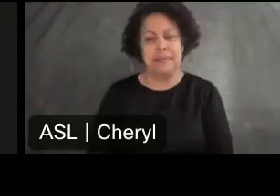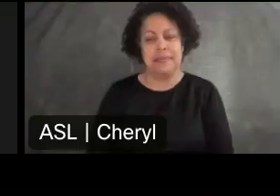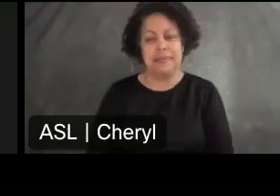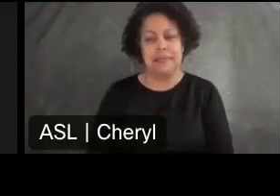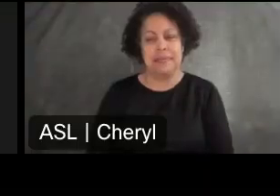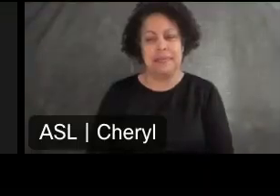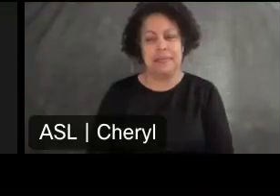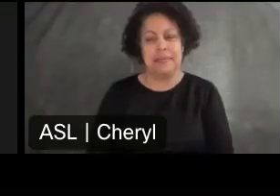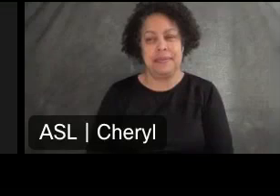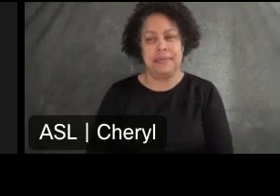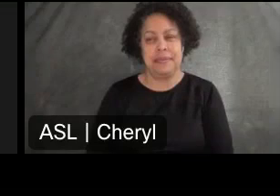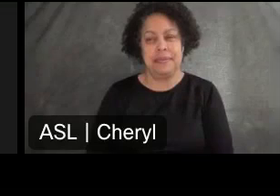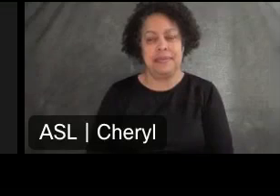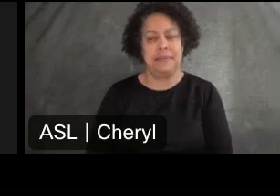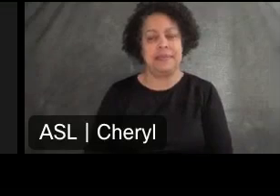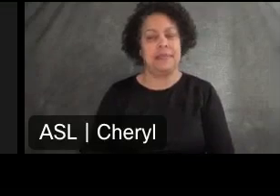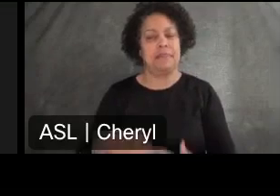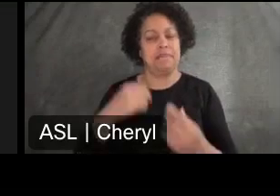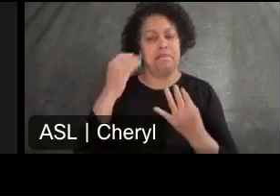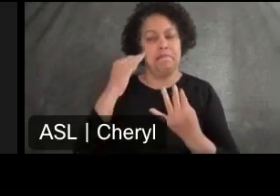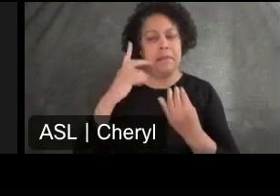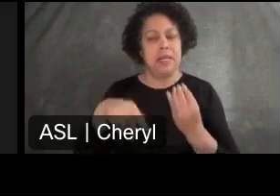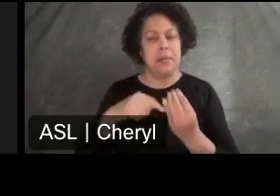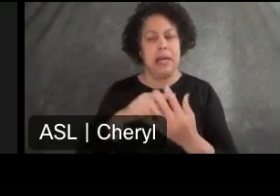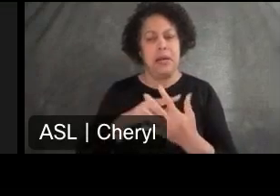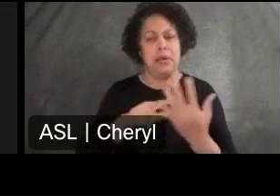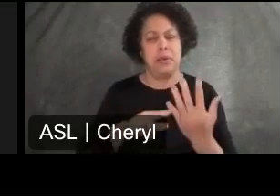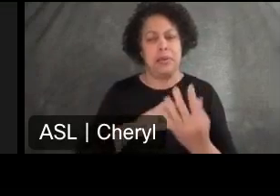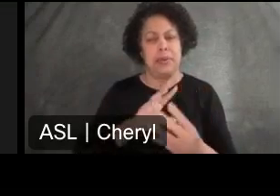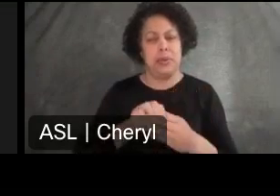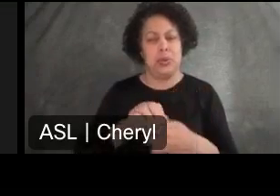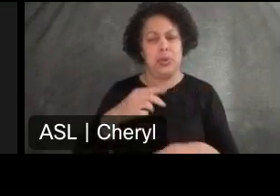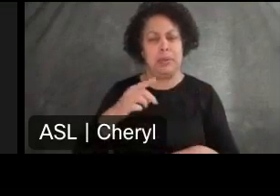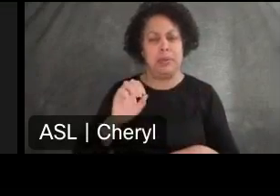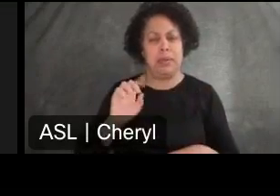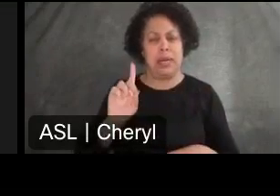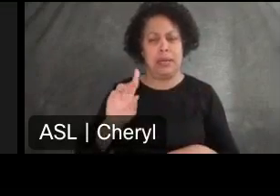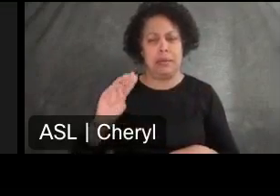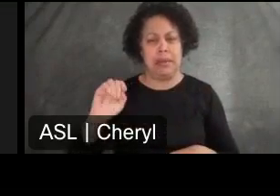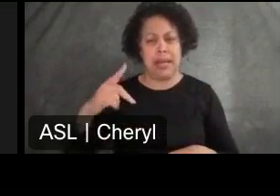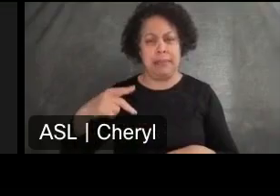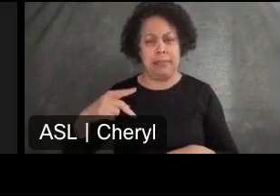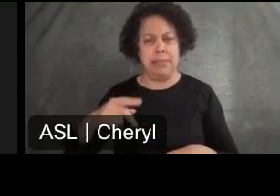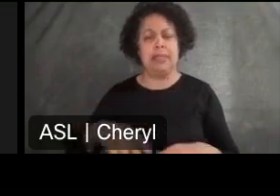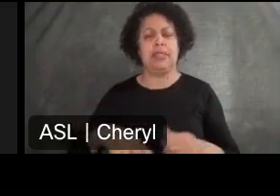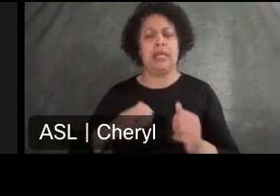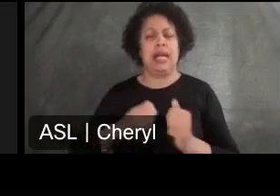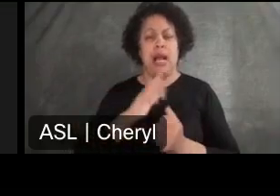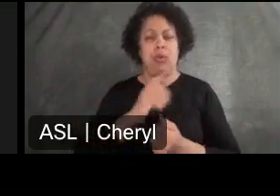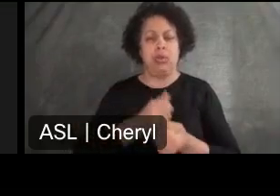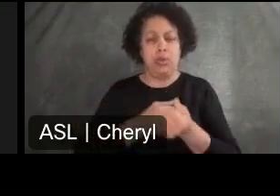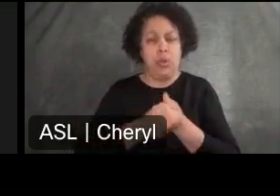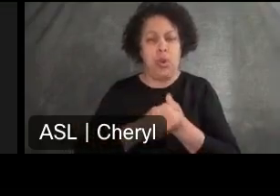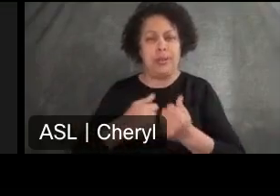And thinking about the elements of pod maps and how these can support survivors and